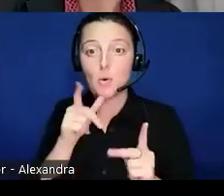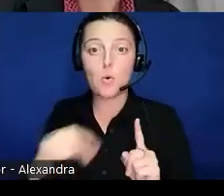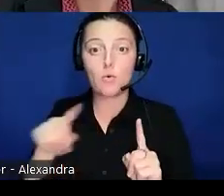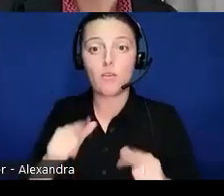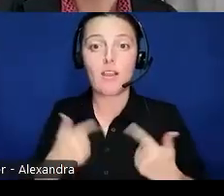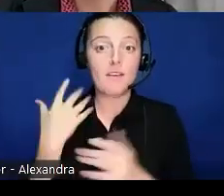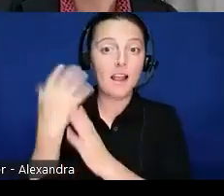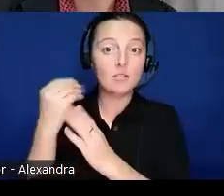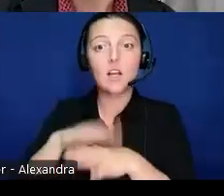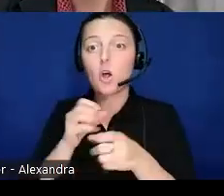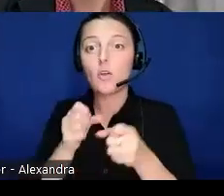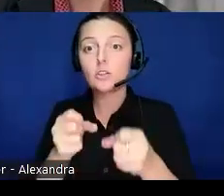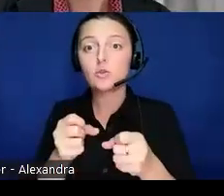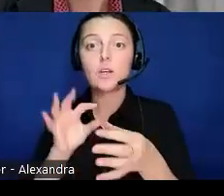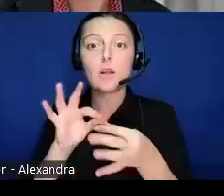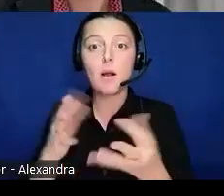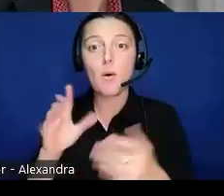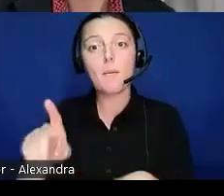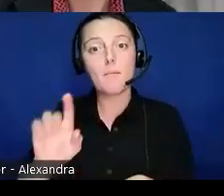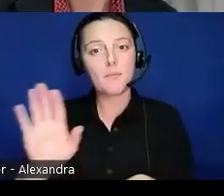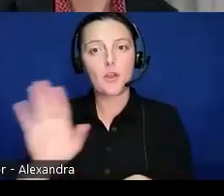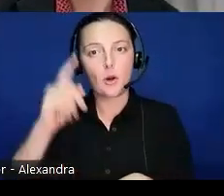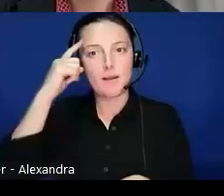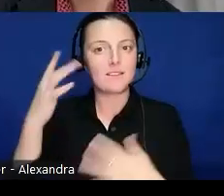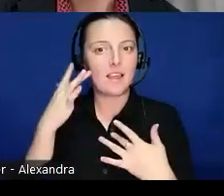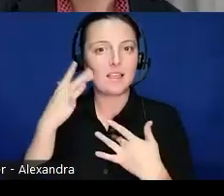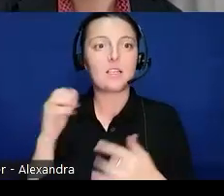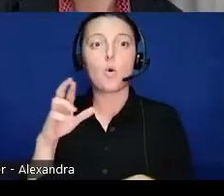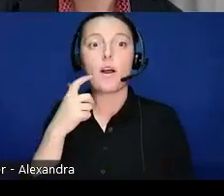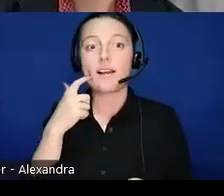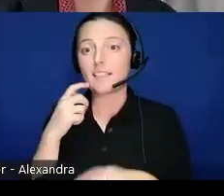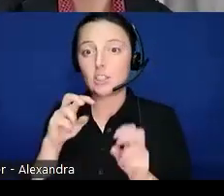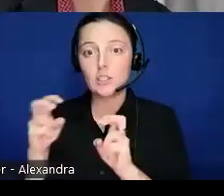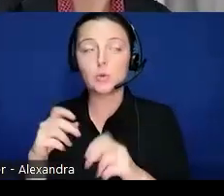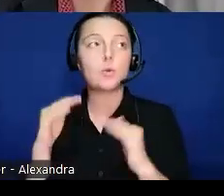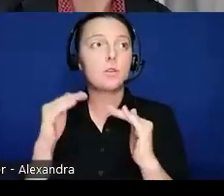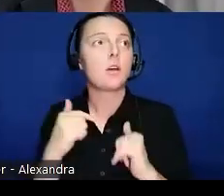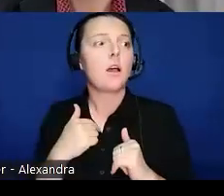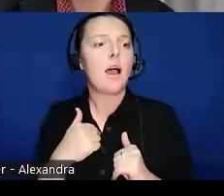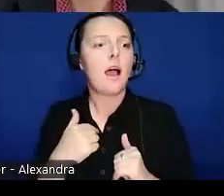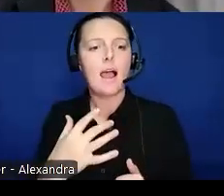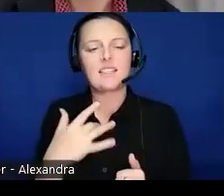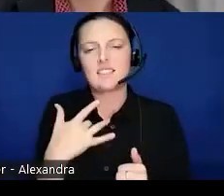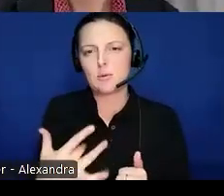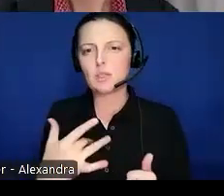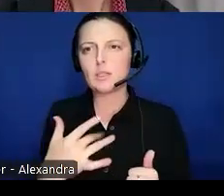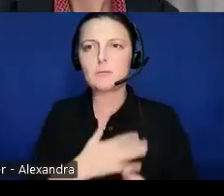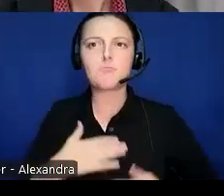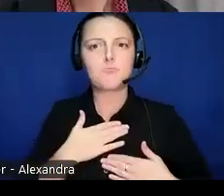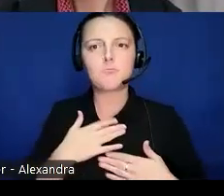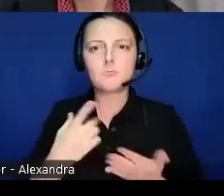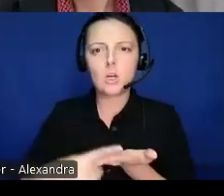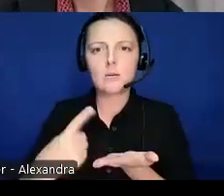and addiction issues. And I like to talk about street psychiatry in two different senses, about kind